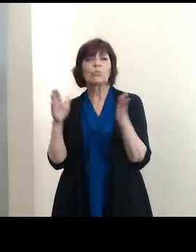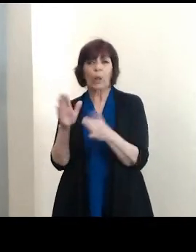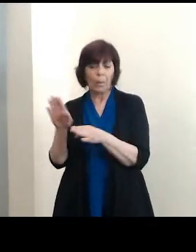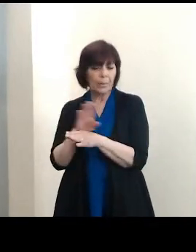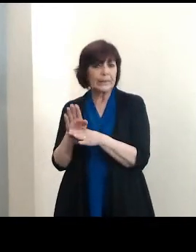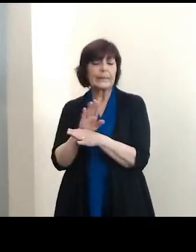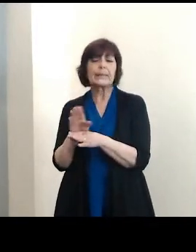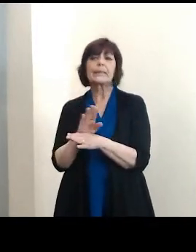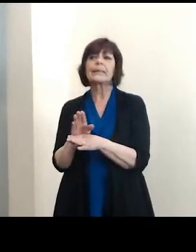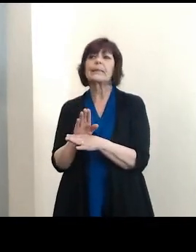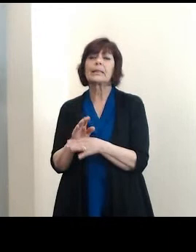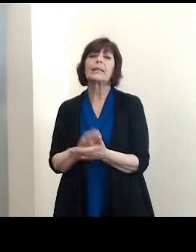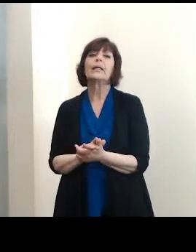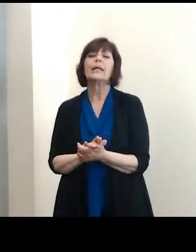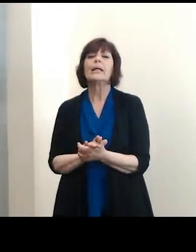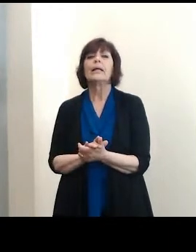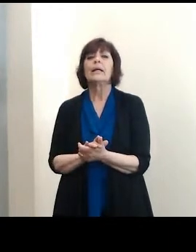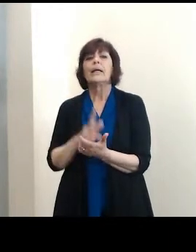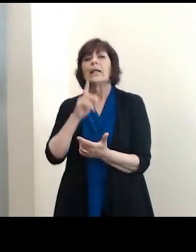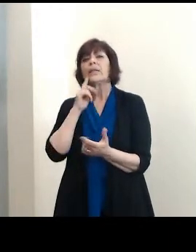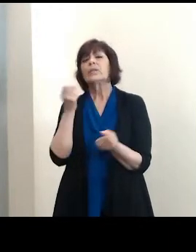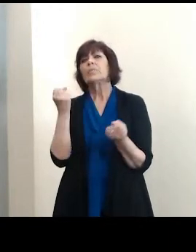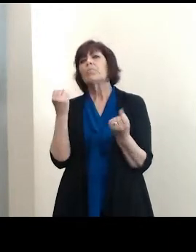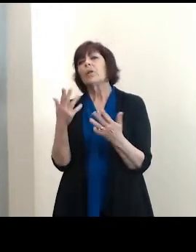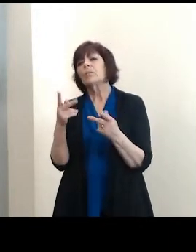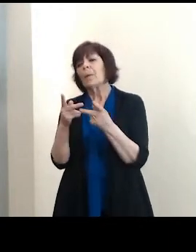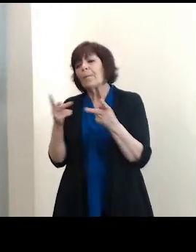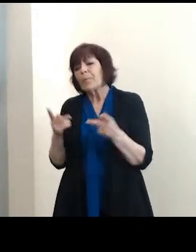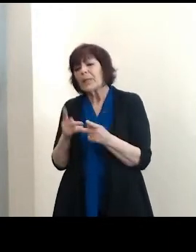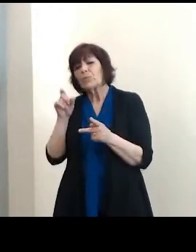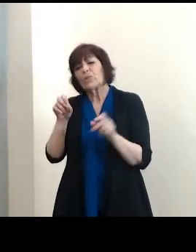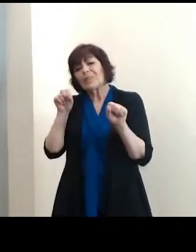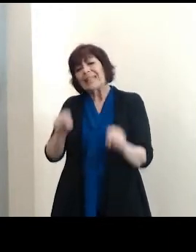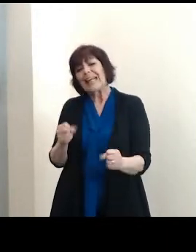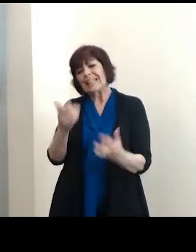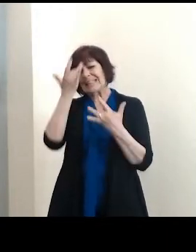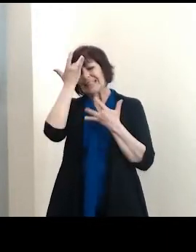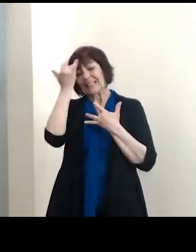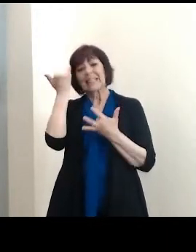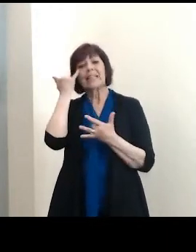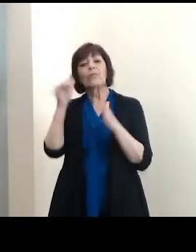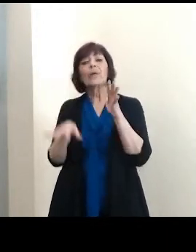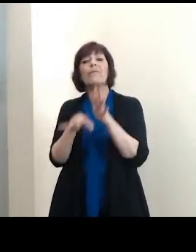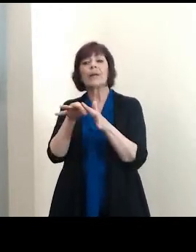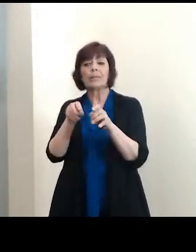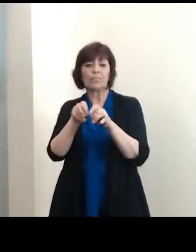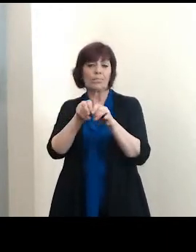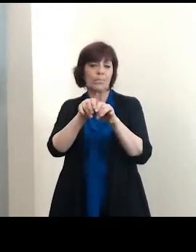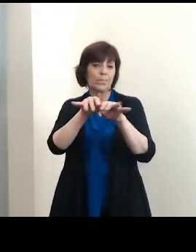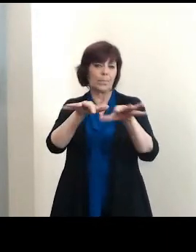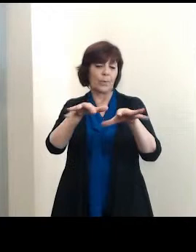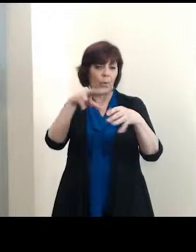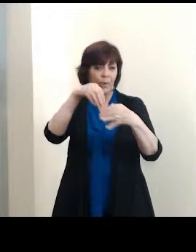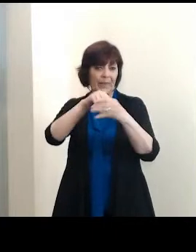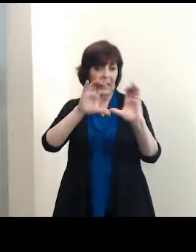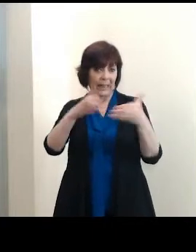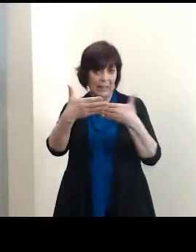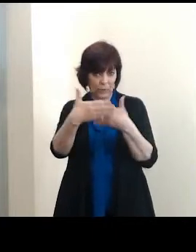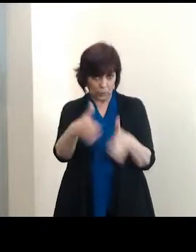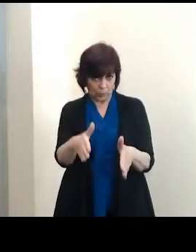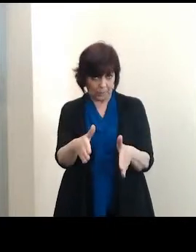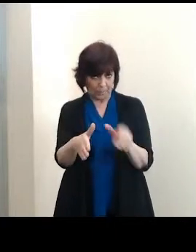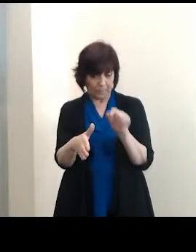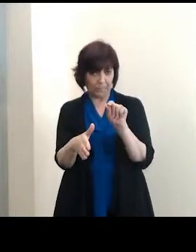small businesses. So I think there are multiple sources. If we do find transmission within a classroom,